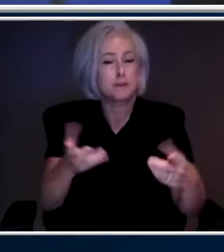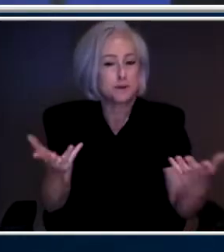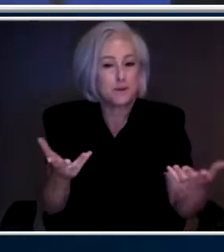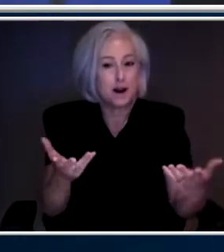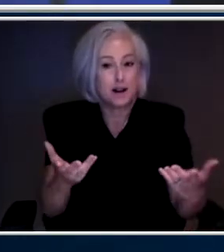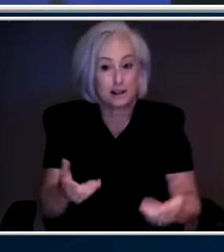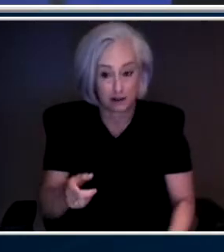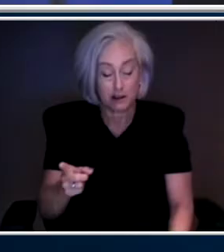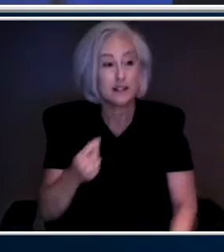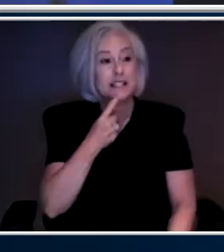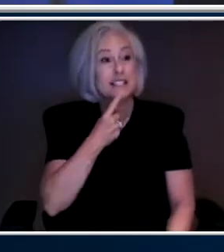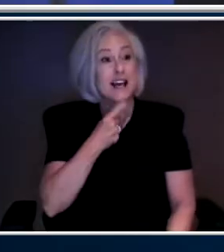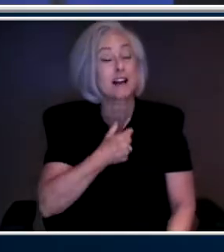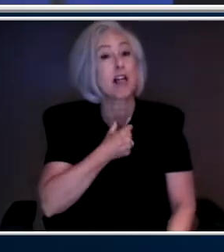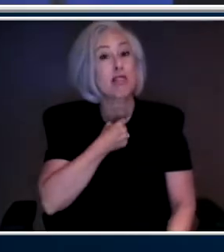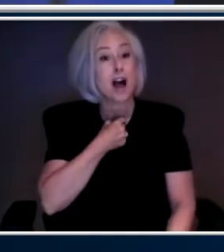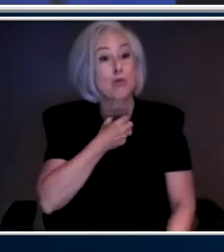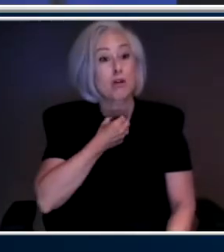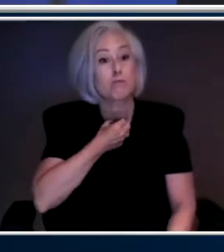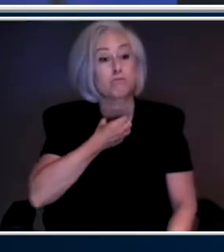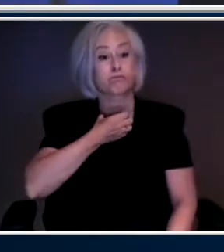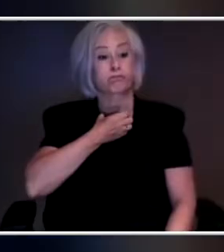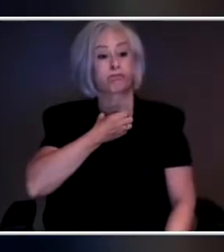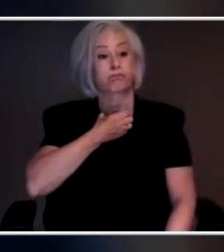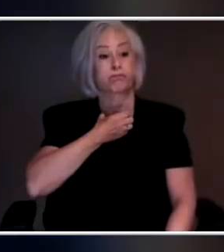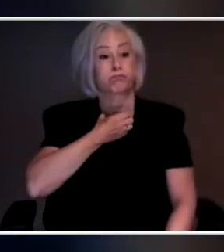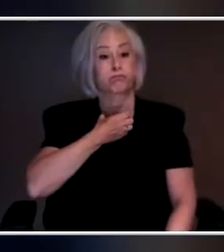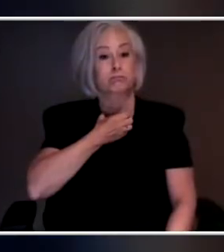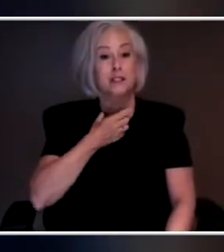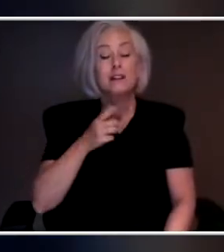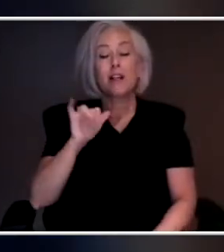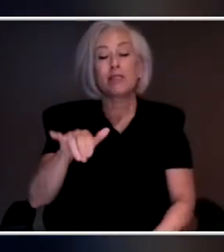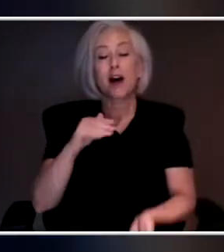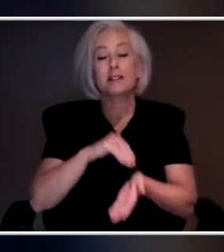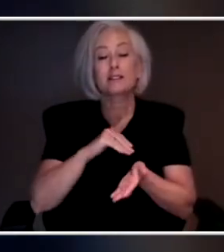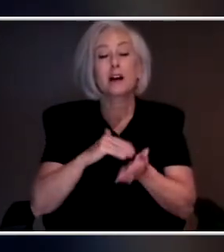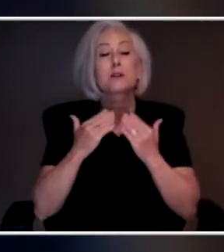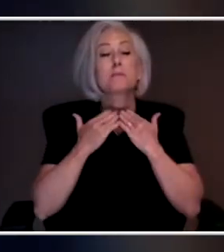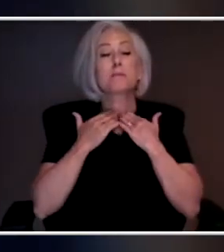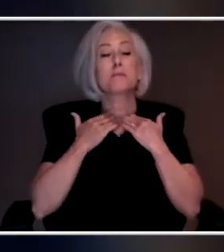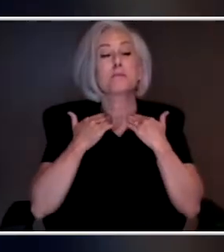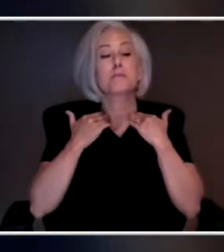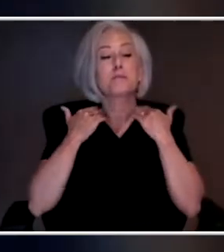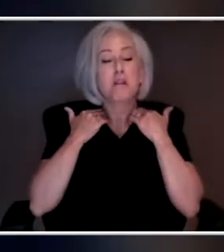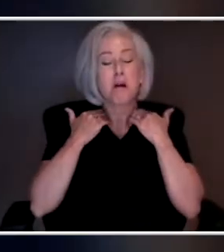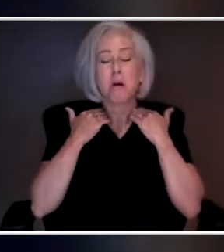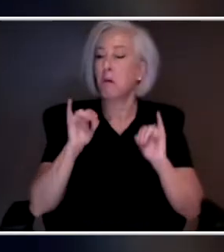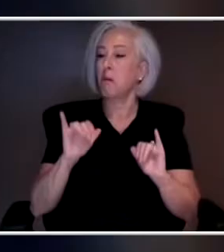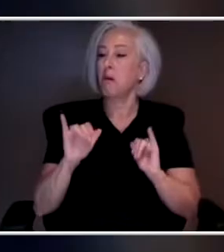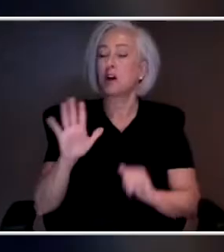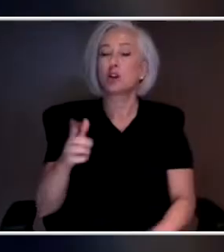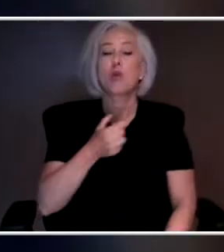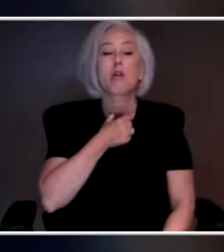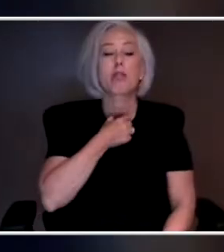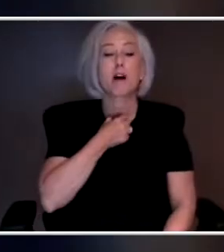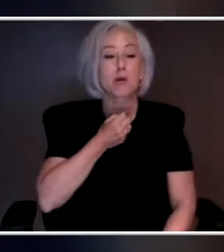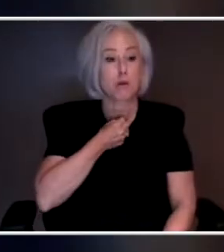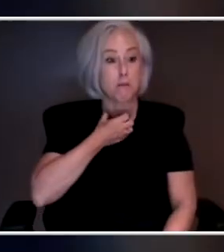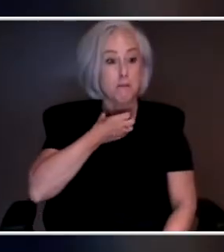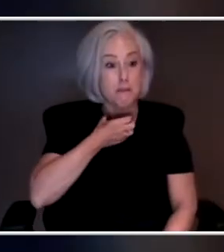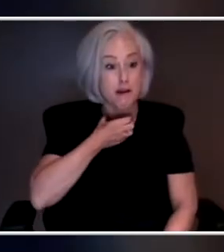It's big. She was palpating my neck, and she said, "Oh, your thyroid's kind of big,"